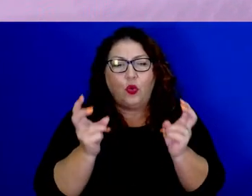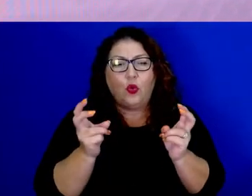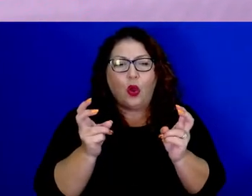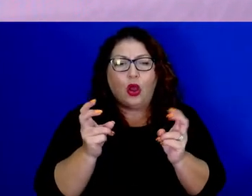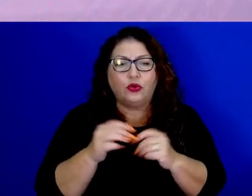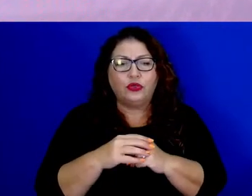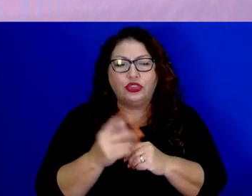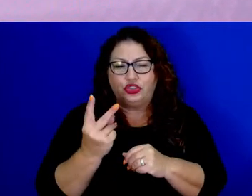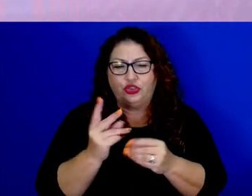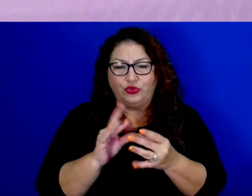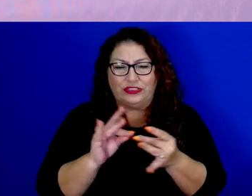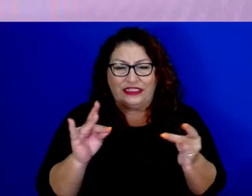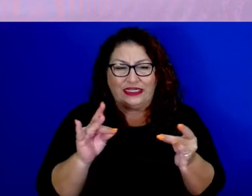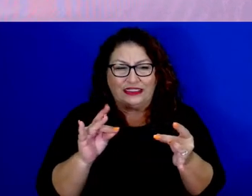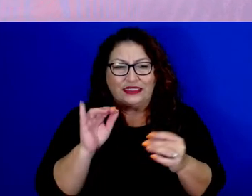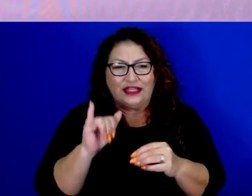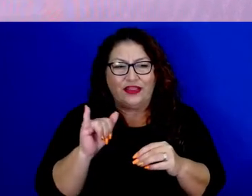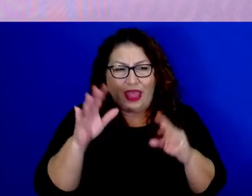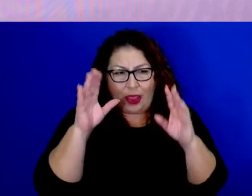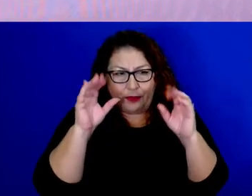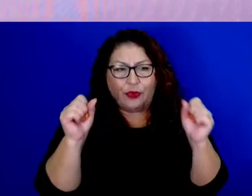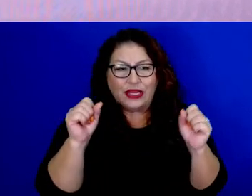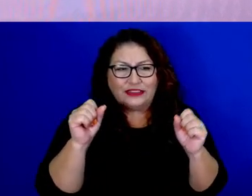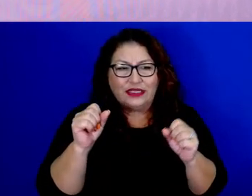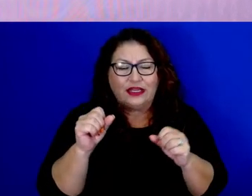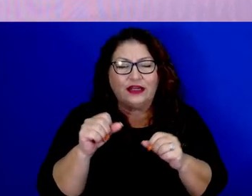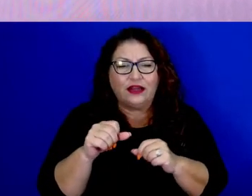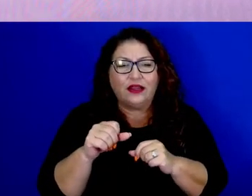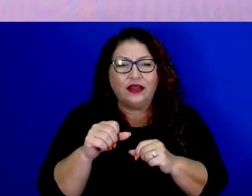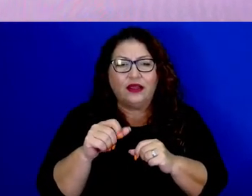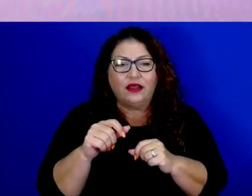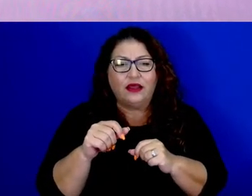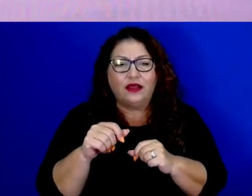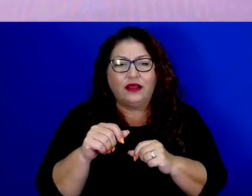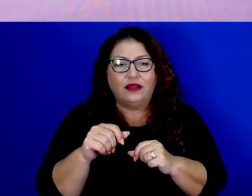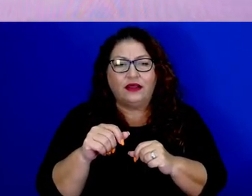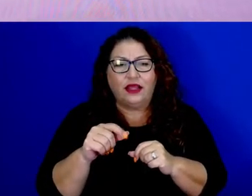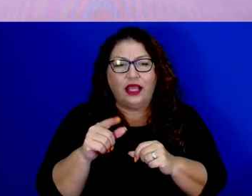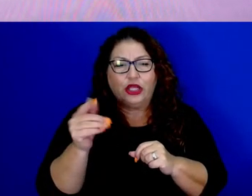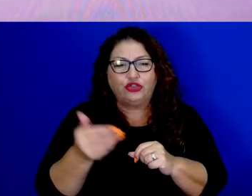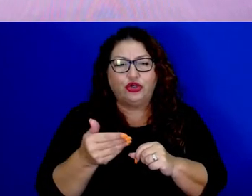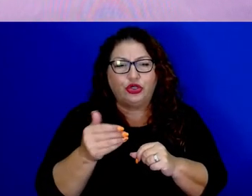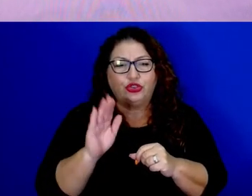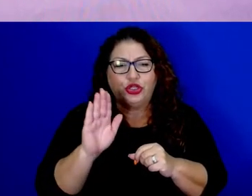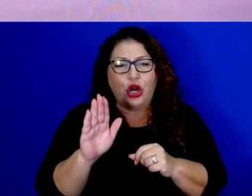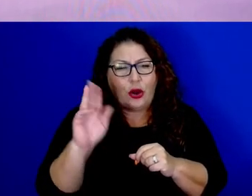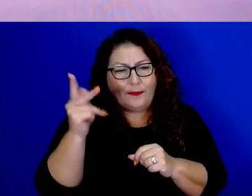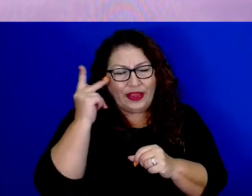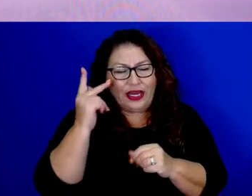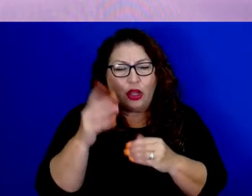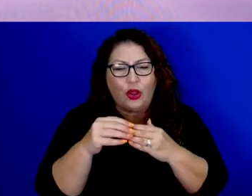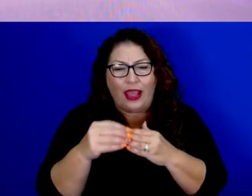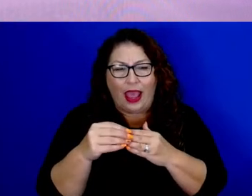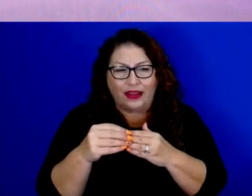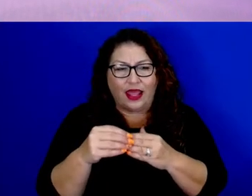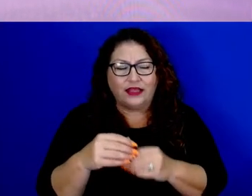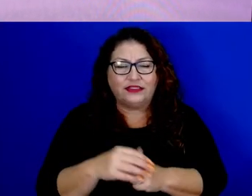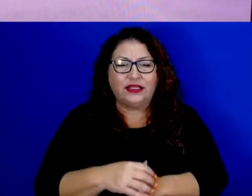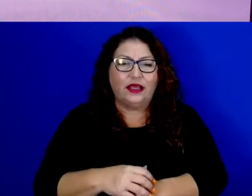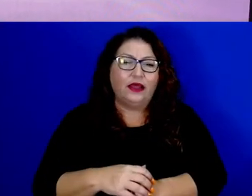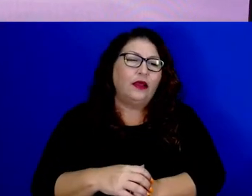that President von der Leyen introduced in her political guidelines, no, about